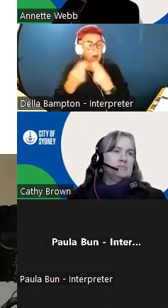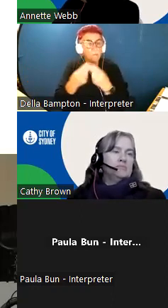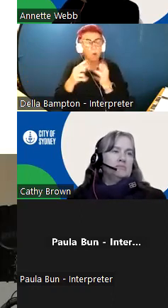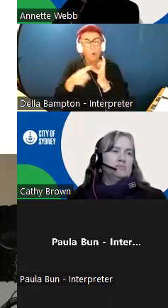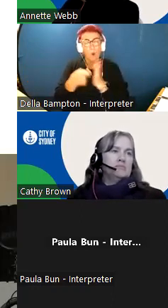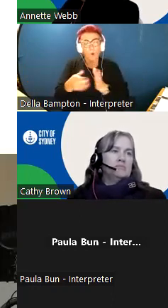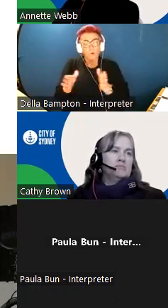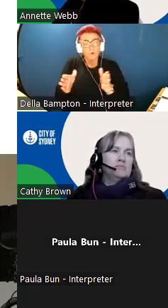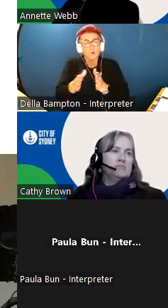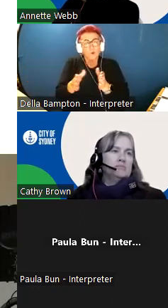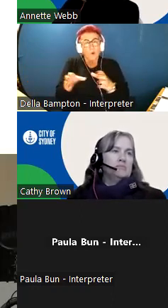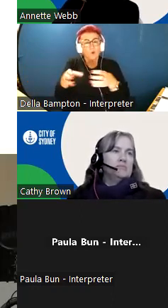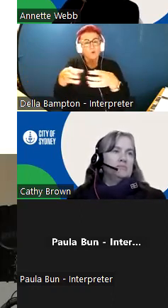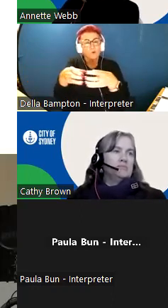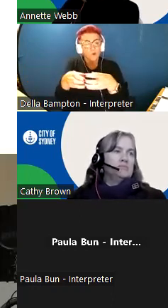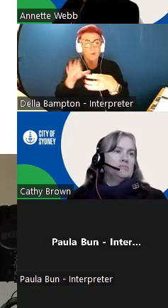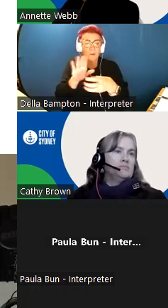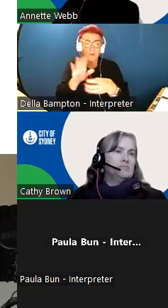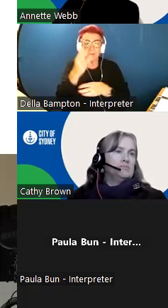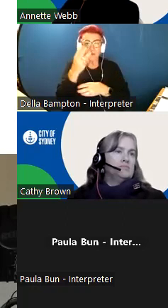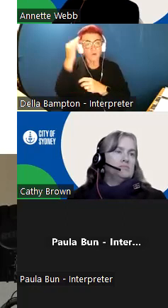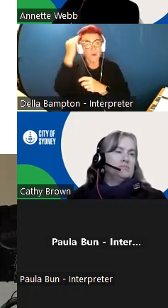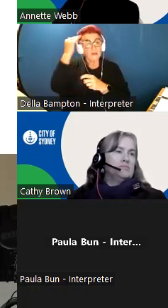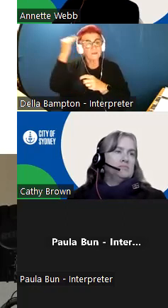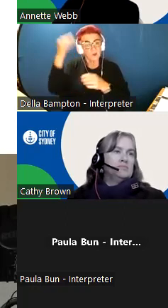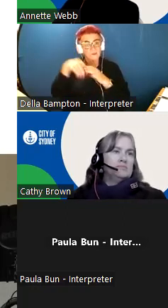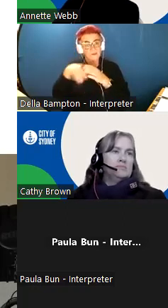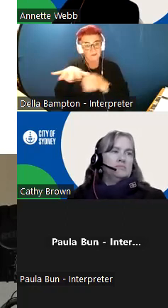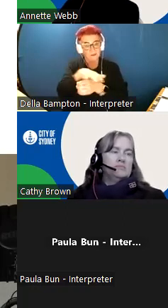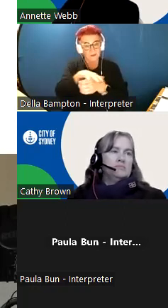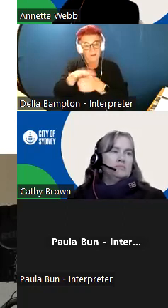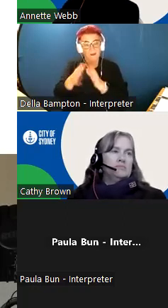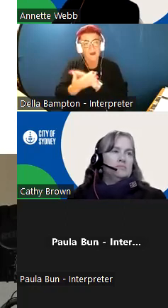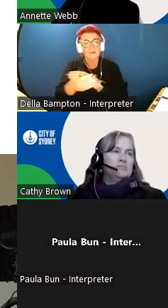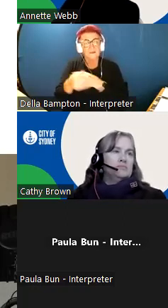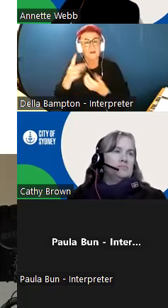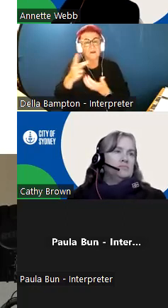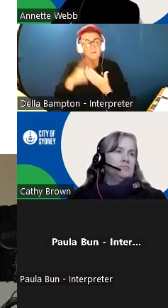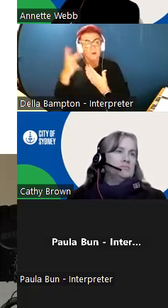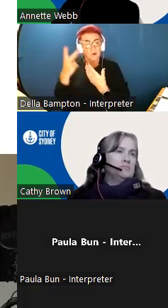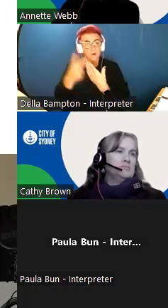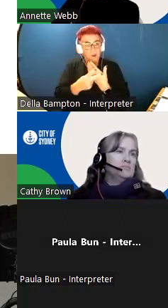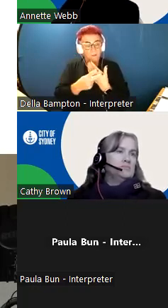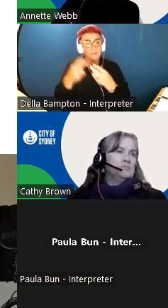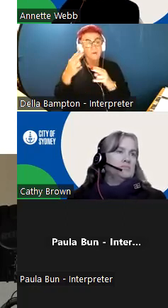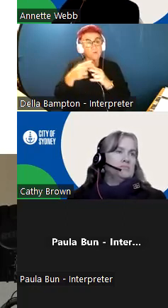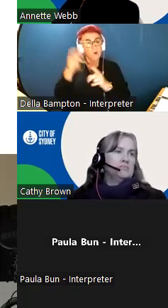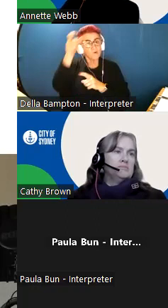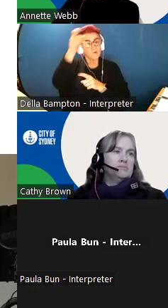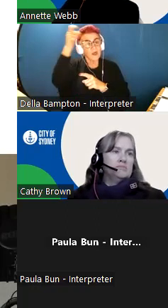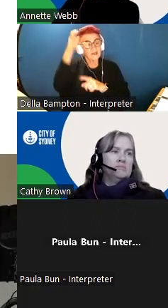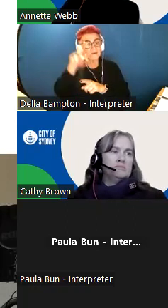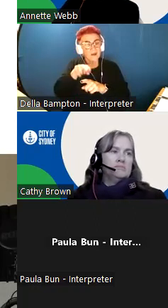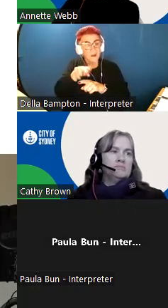creative practitioners with no more than 3 adults in the space under this program. For creative couples or partnerships